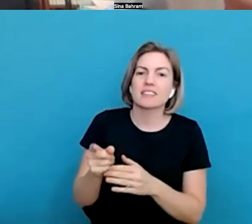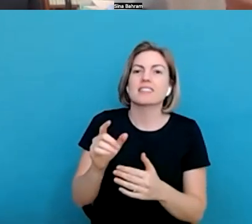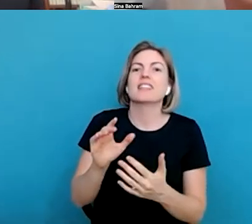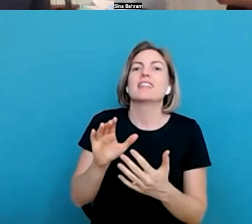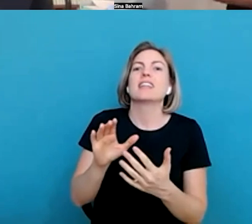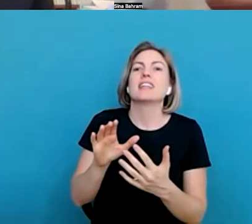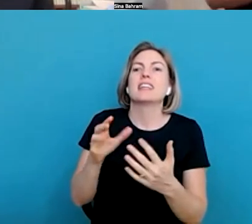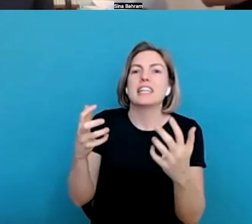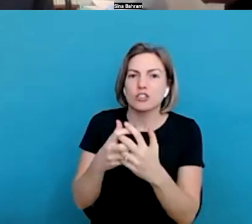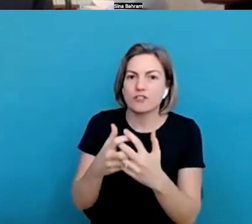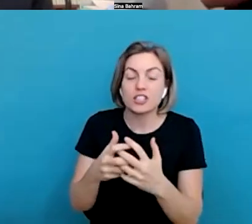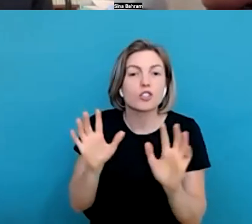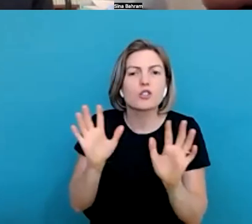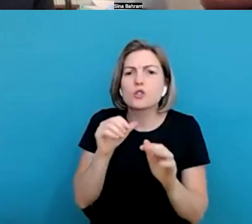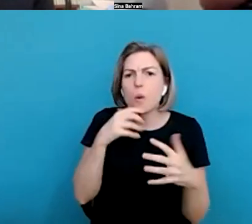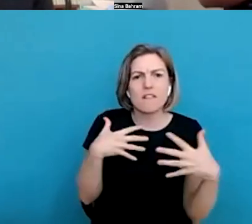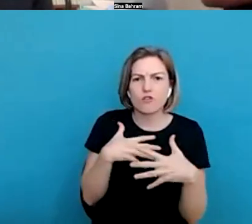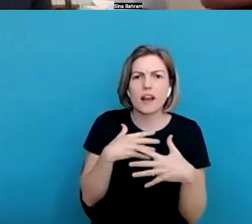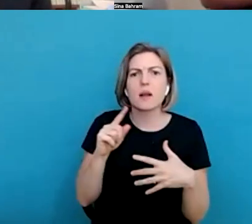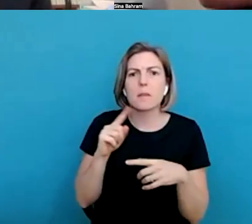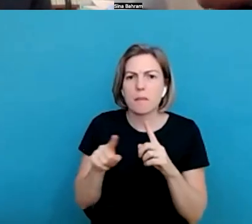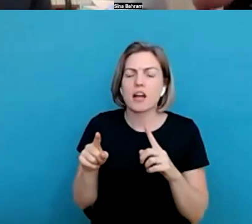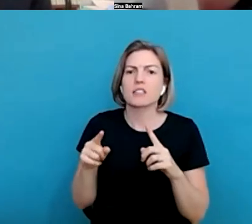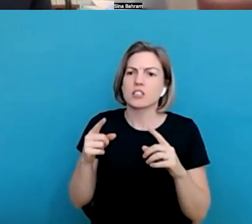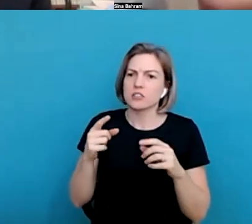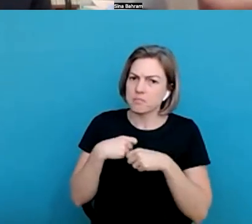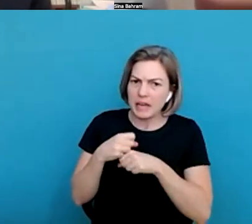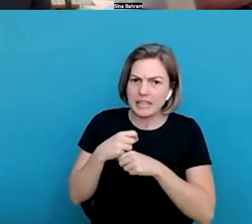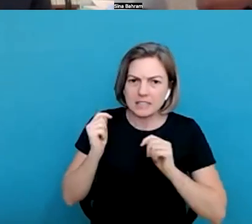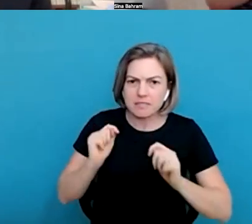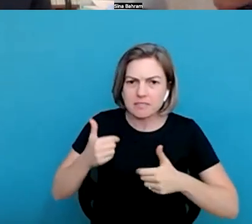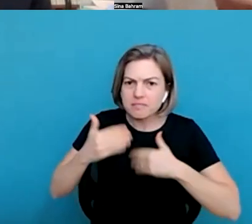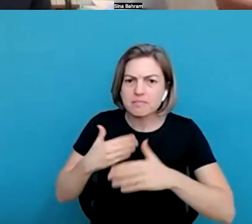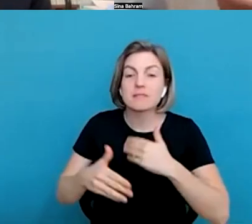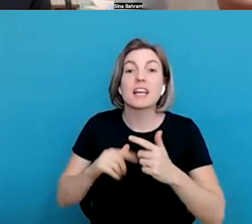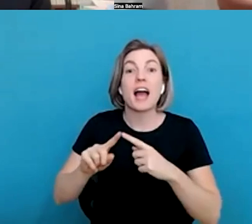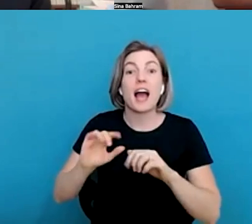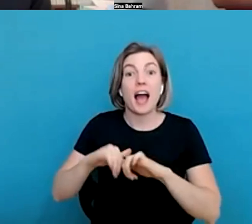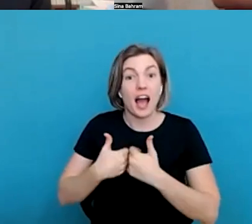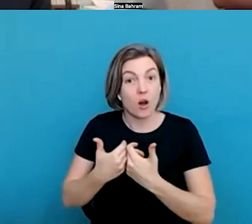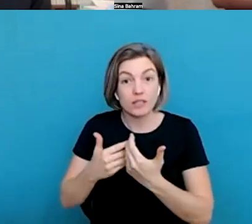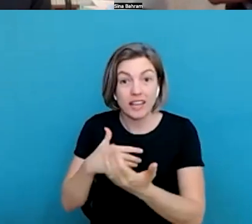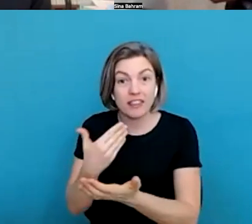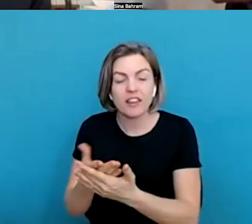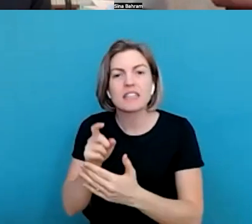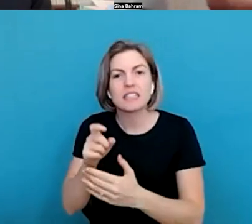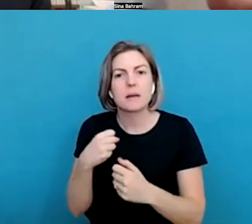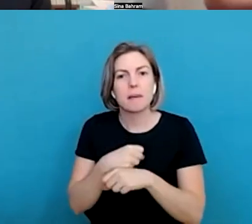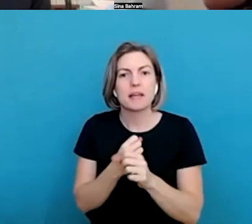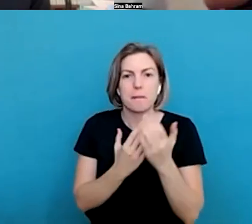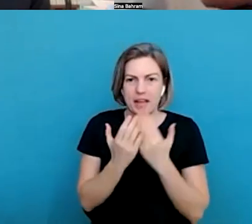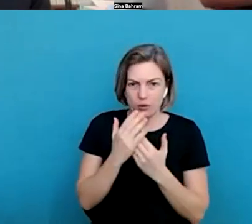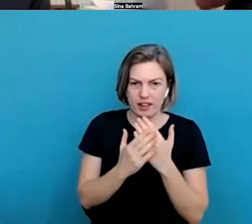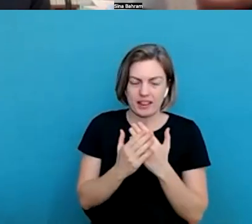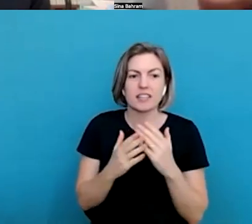afraid of, but instead be able to synthesize on the fly. And to get there, we need to make them manually, bring them together